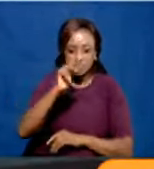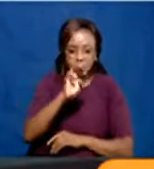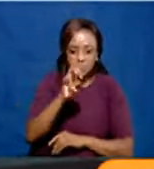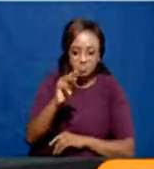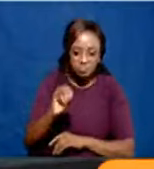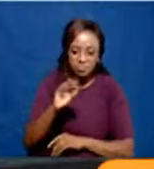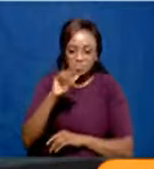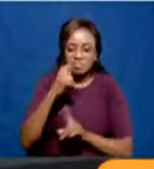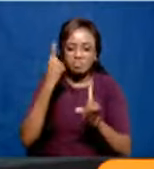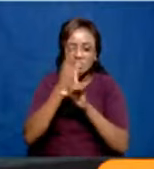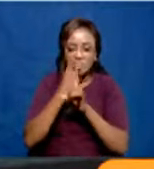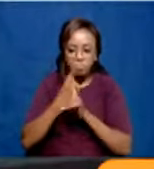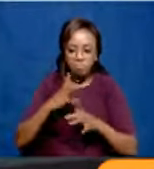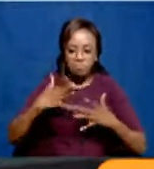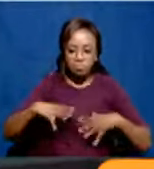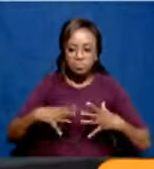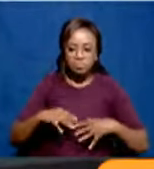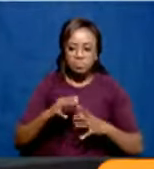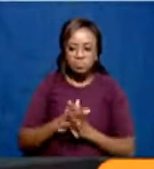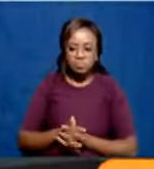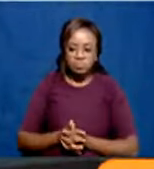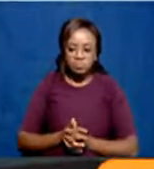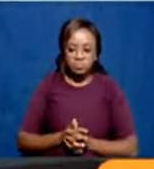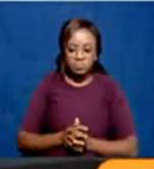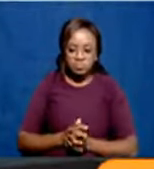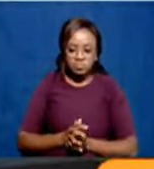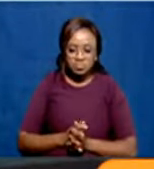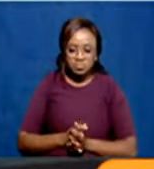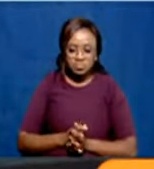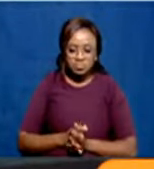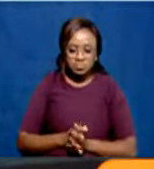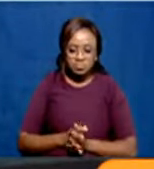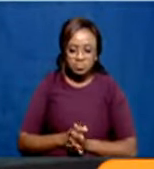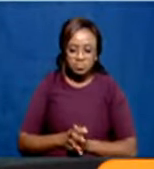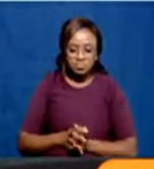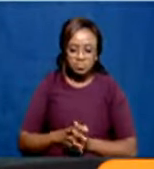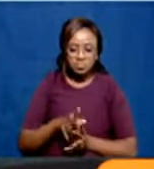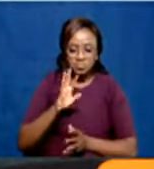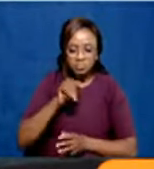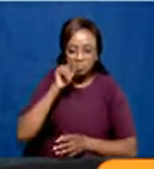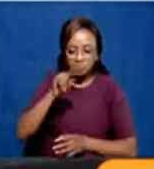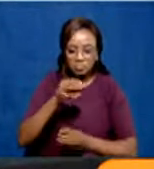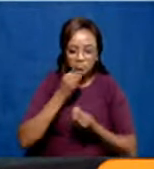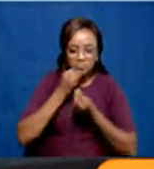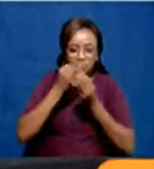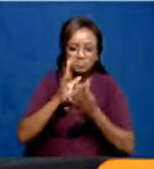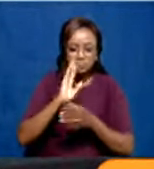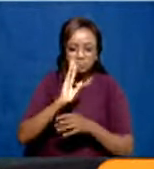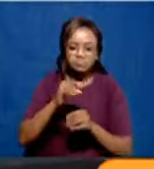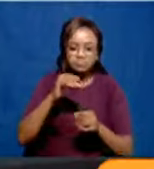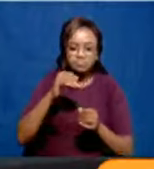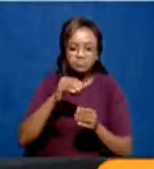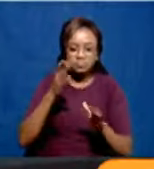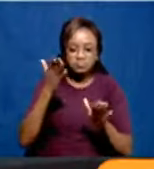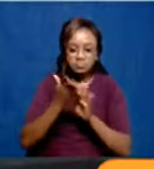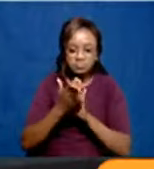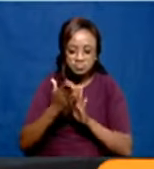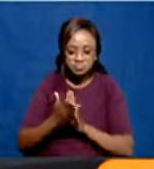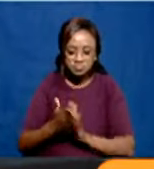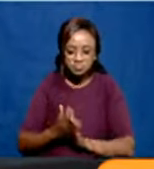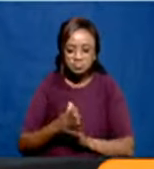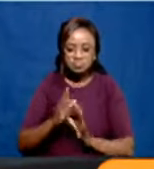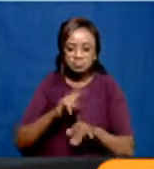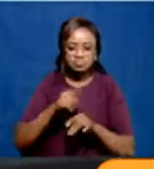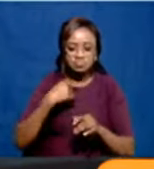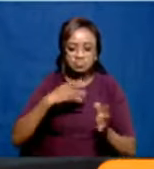from the general public, from organized groups and so on. And that information is what is going to be crystallized when we're finalizing the regulations,